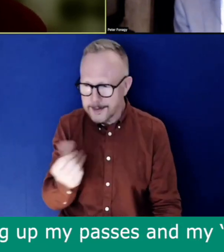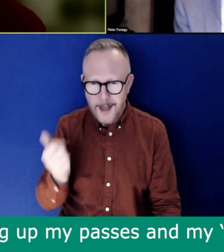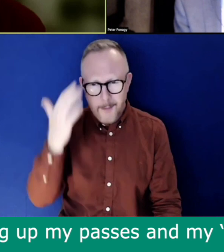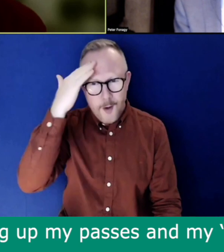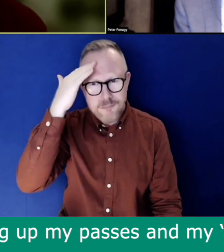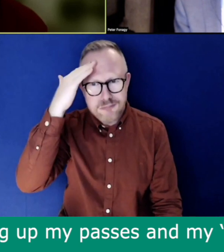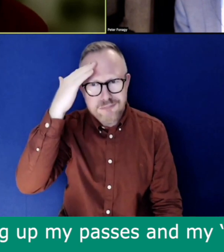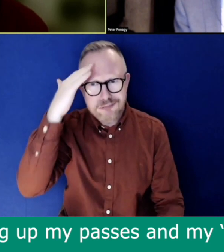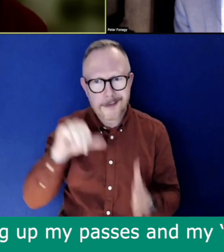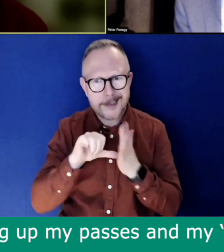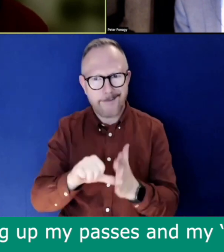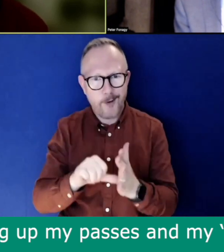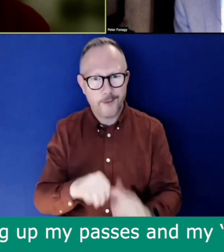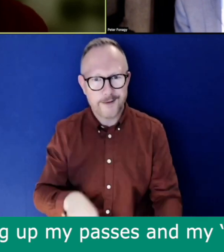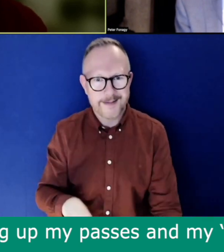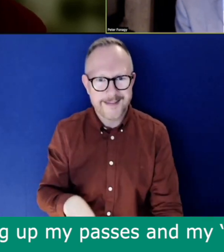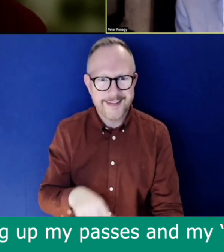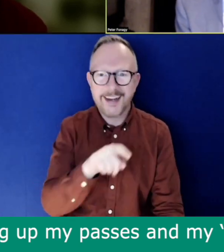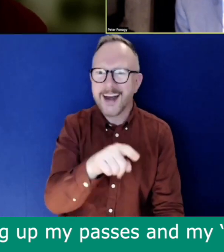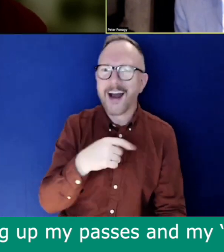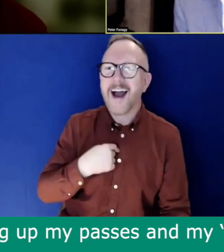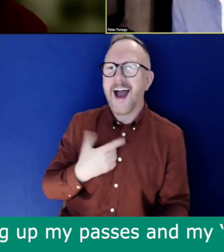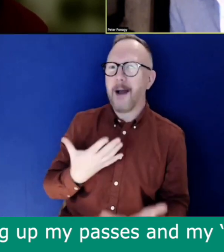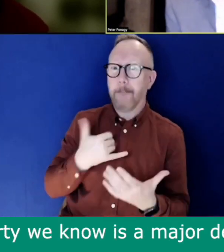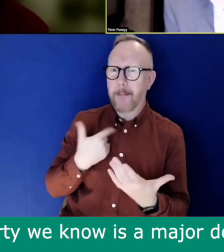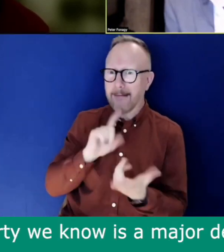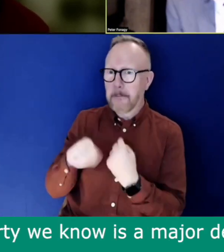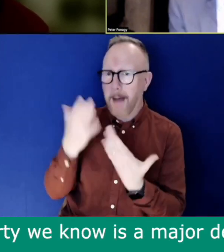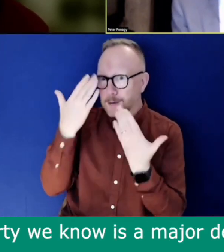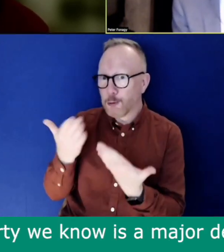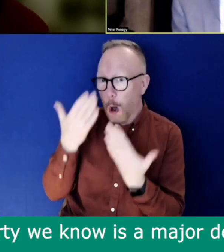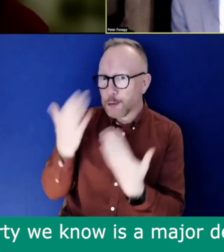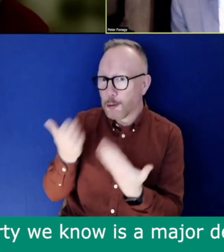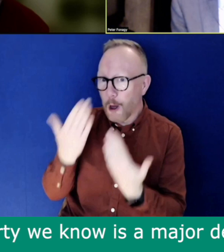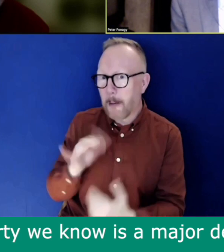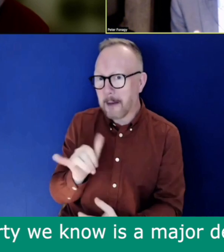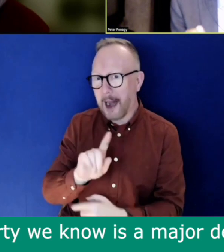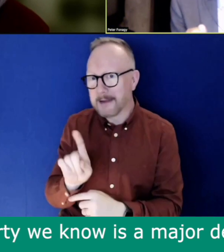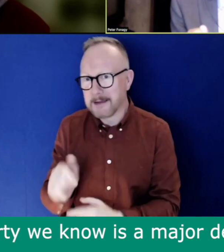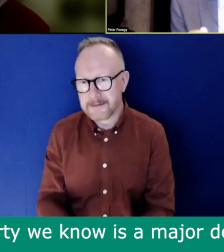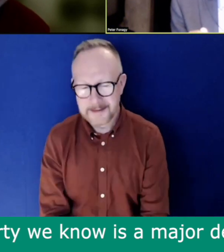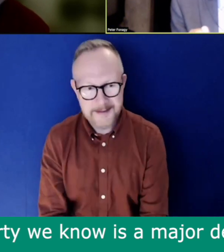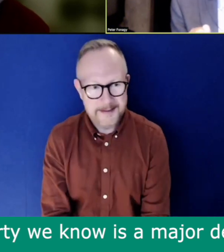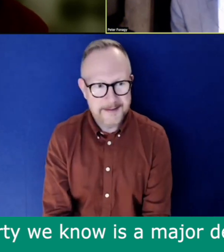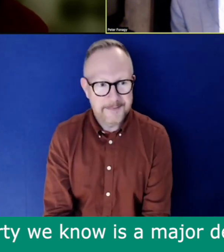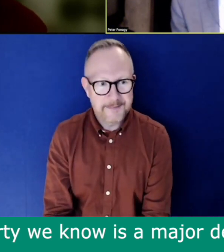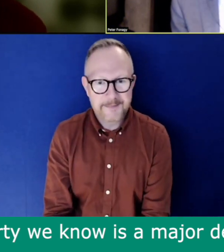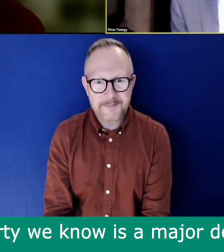up my passes and my I don't knows.